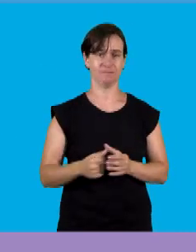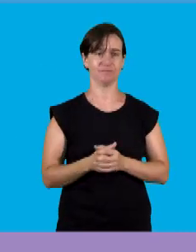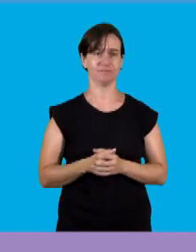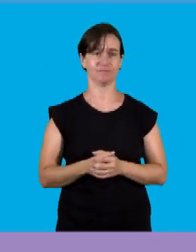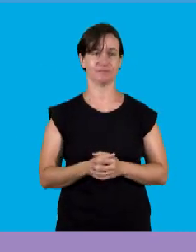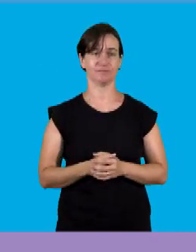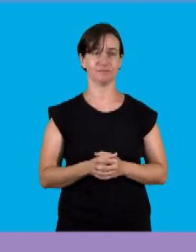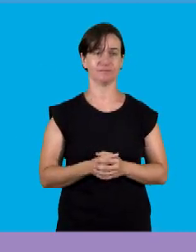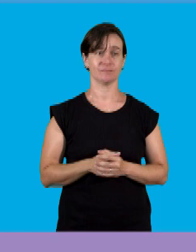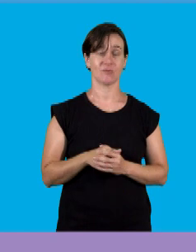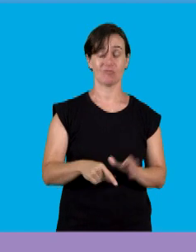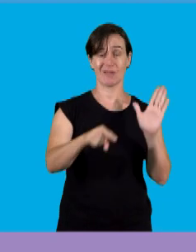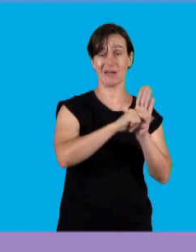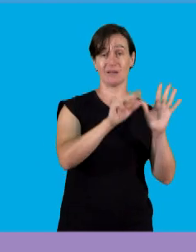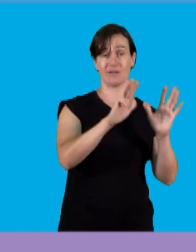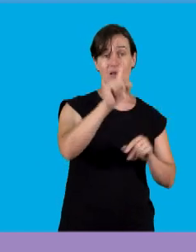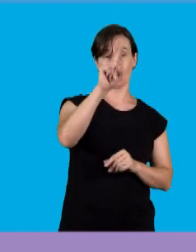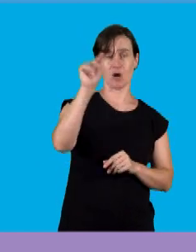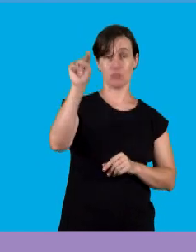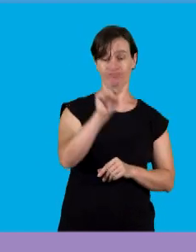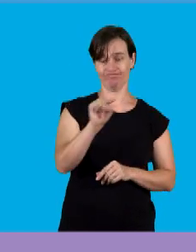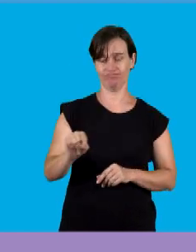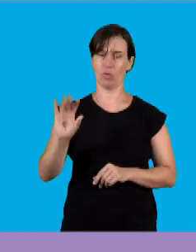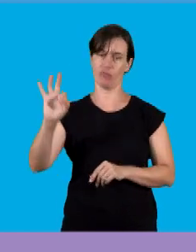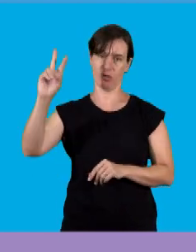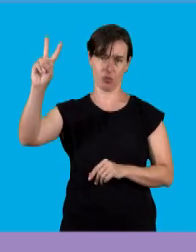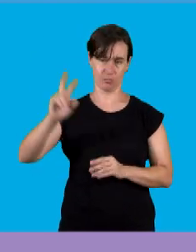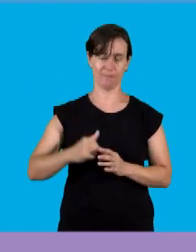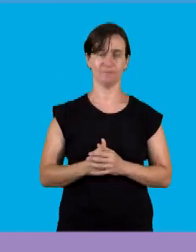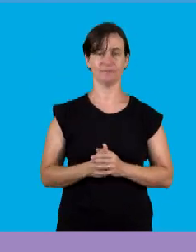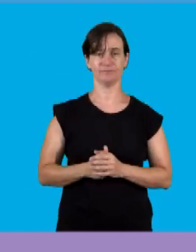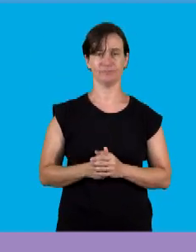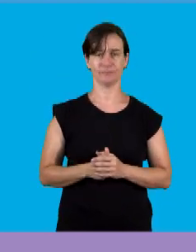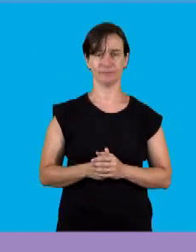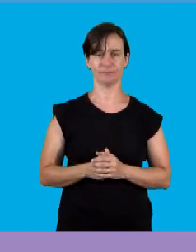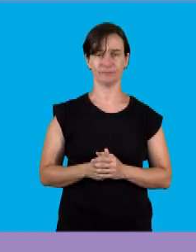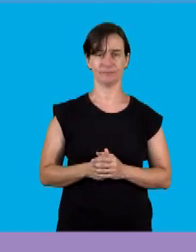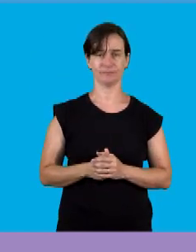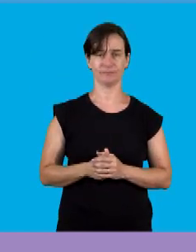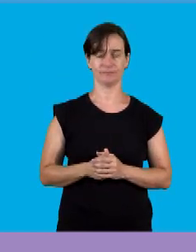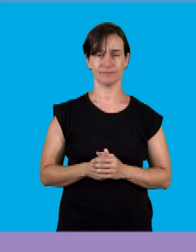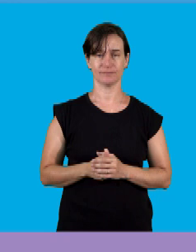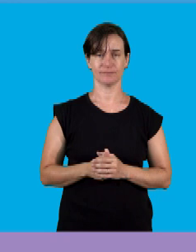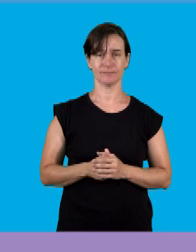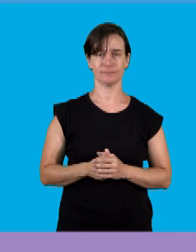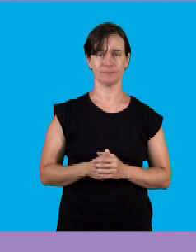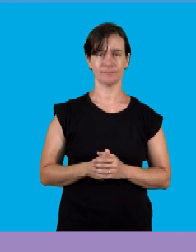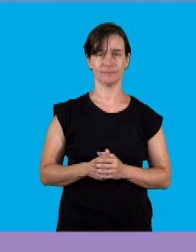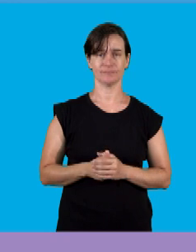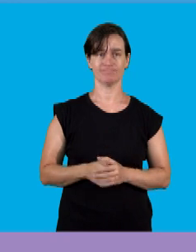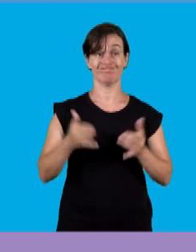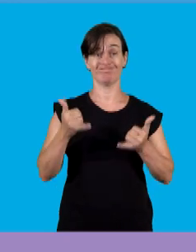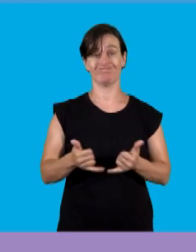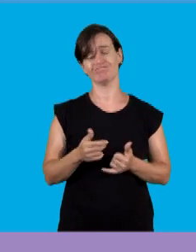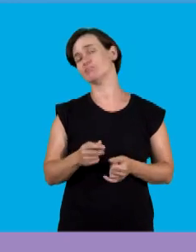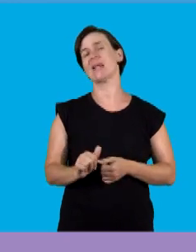number. So the negative 9 exponent 1 is smaller to our 3 exponent 2.